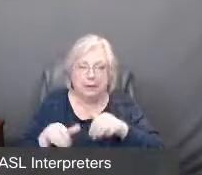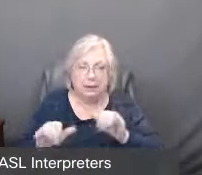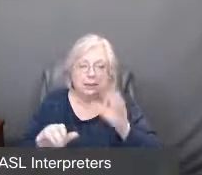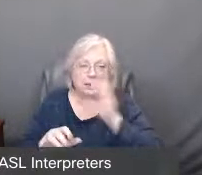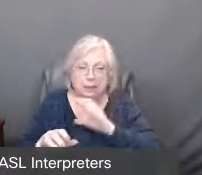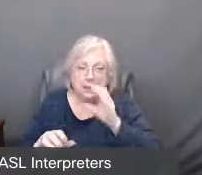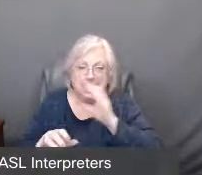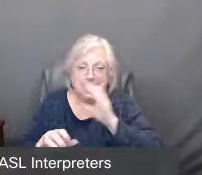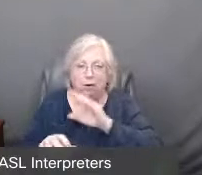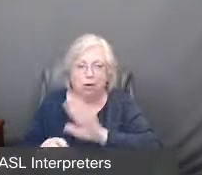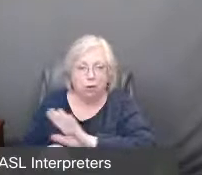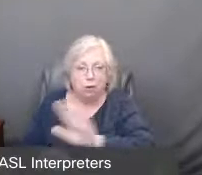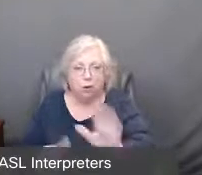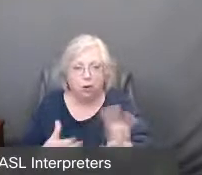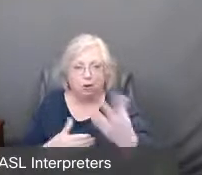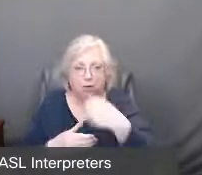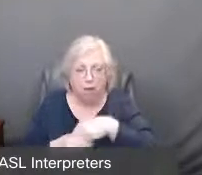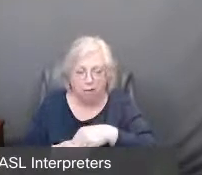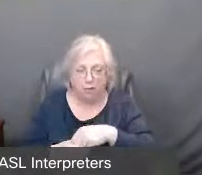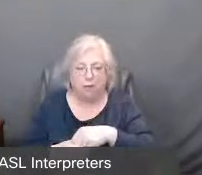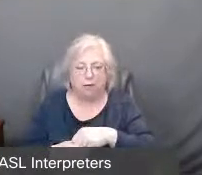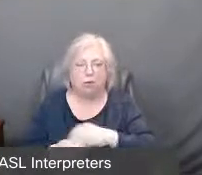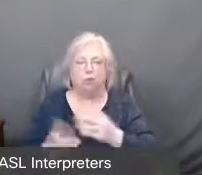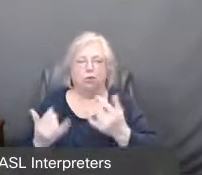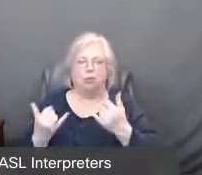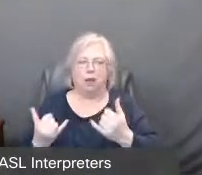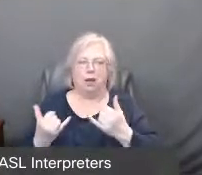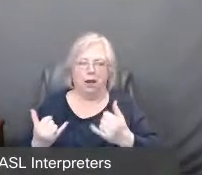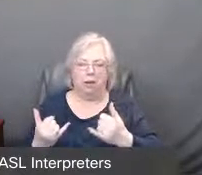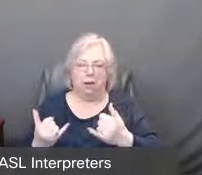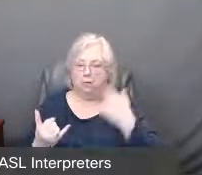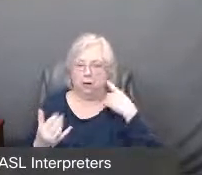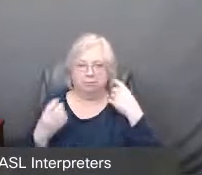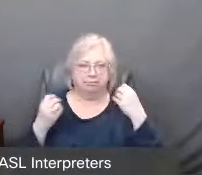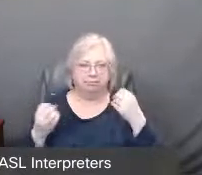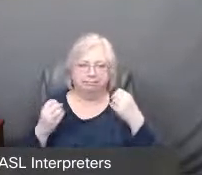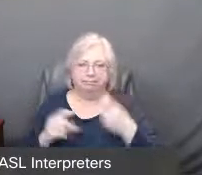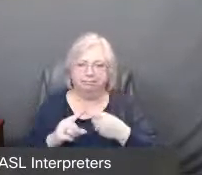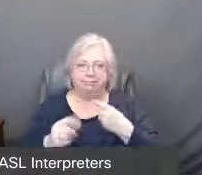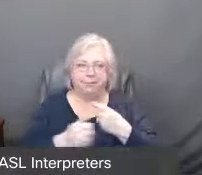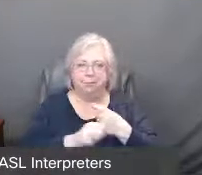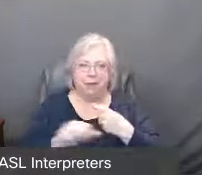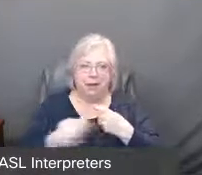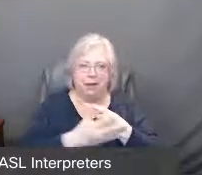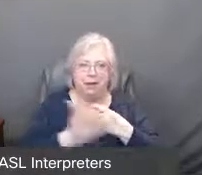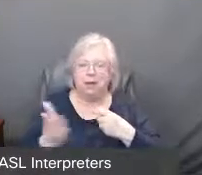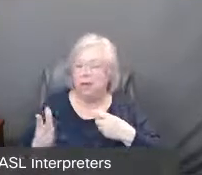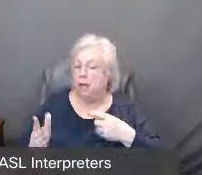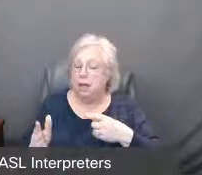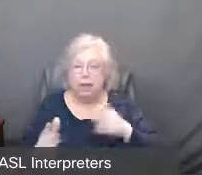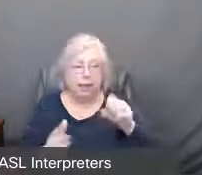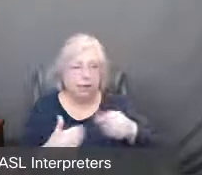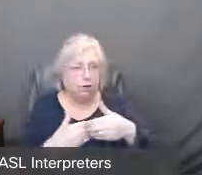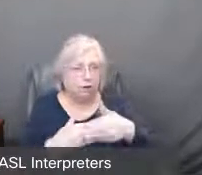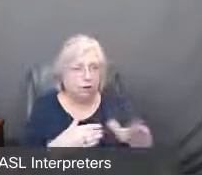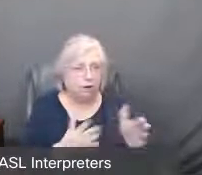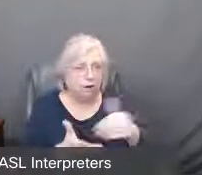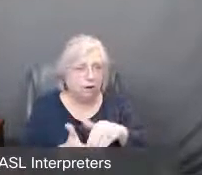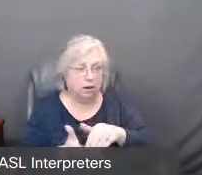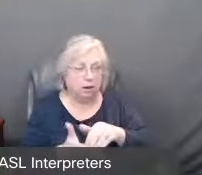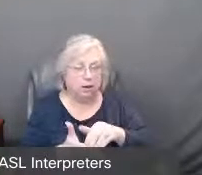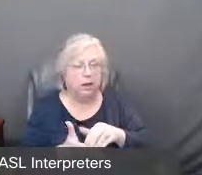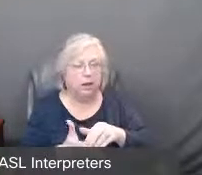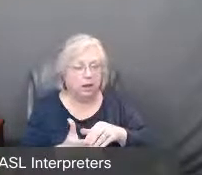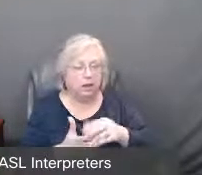y'all's participation. Right now it's sitting, I haven't heard from anybody. So if I may. Can you resend those out? Can